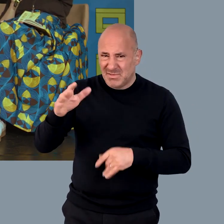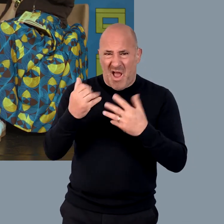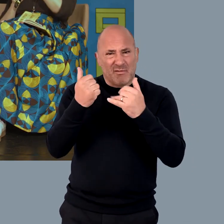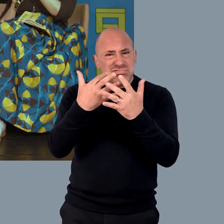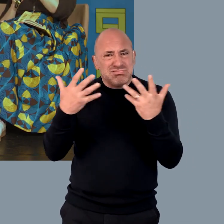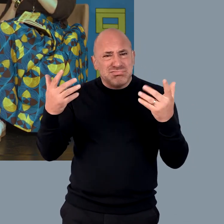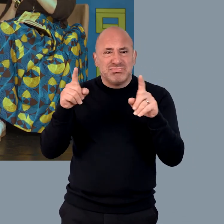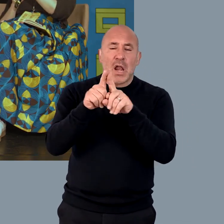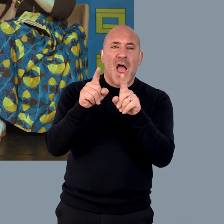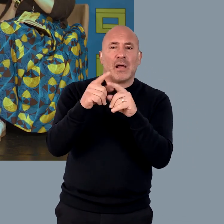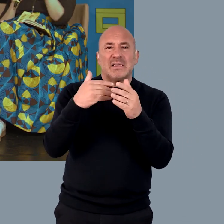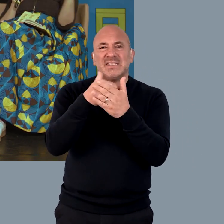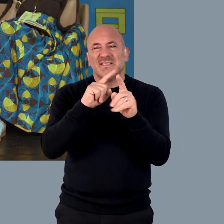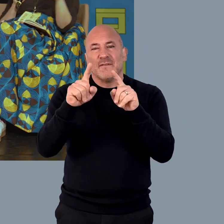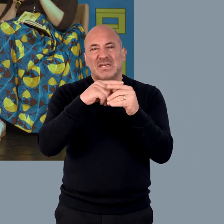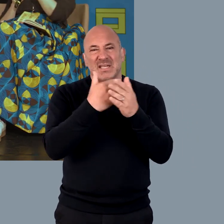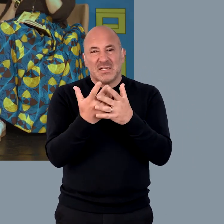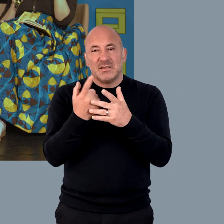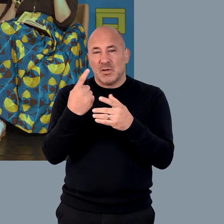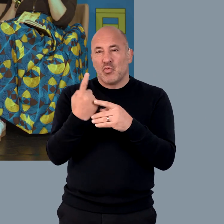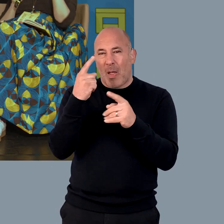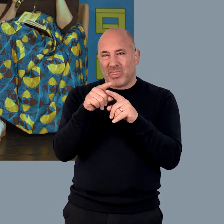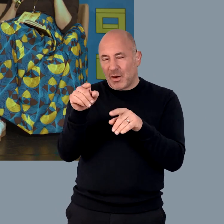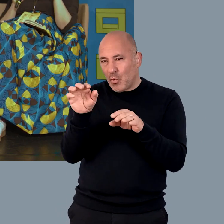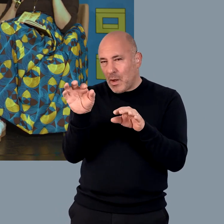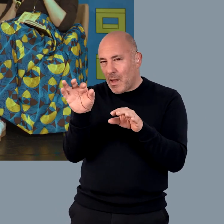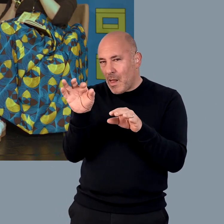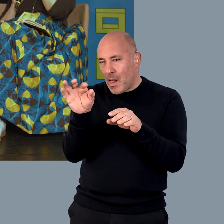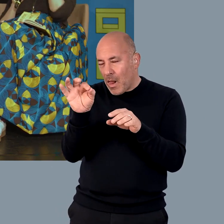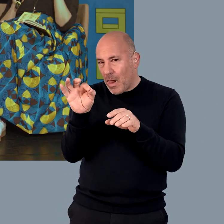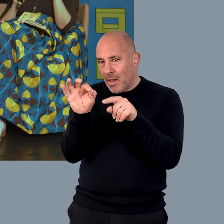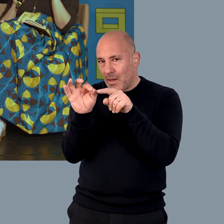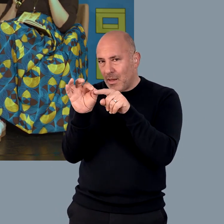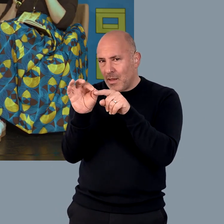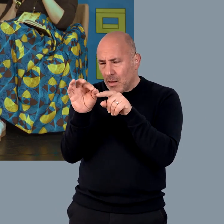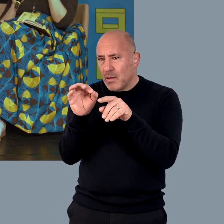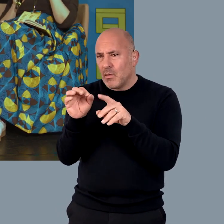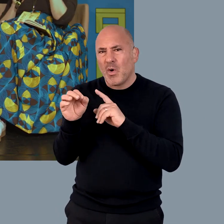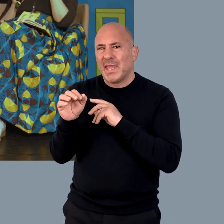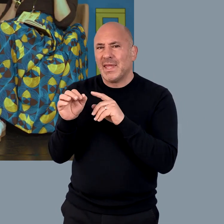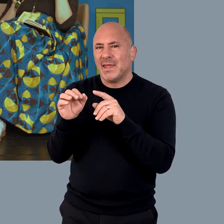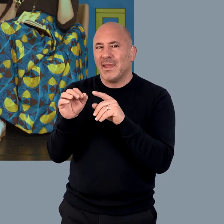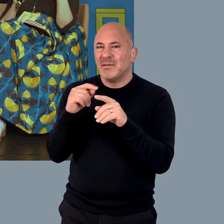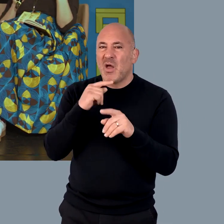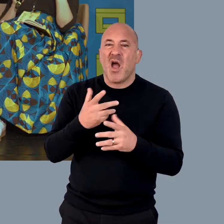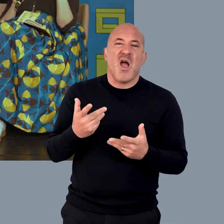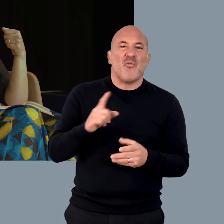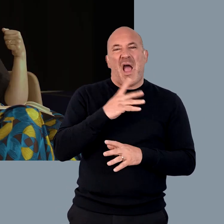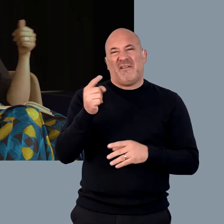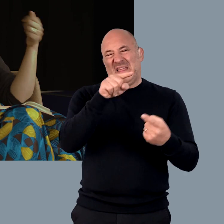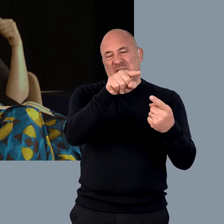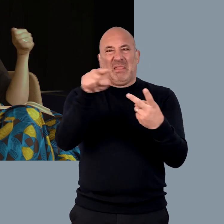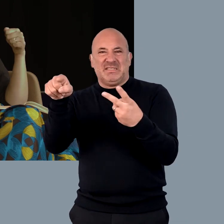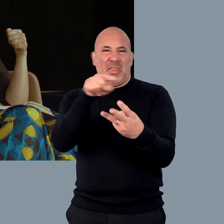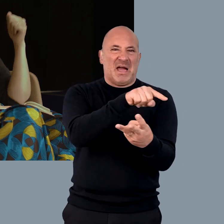that's on a major scale for giant museums, but there's loads of other other examples in all kinds of sectors where you just pull at the thread